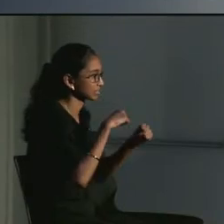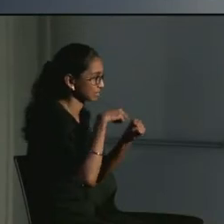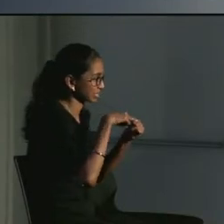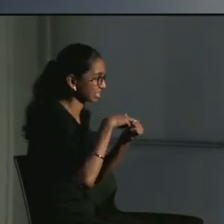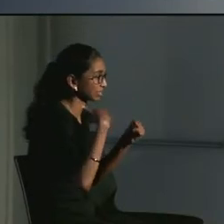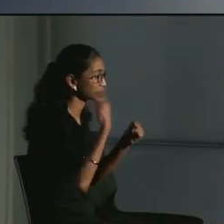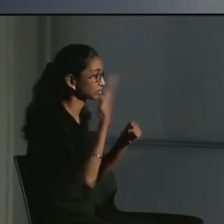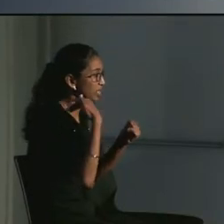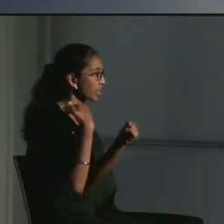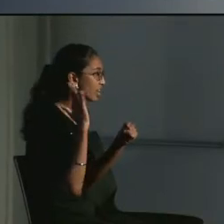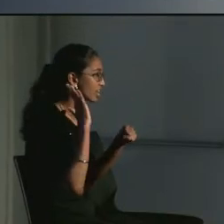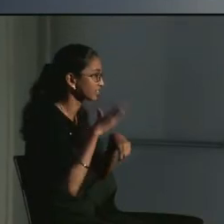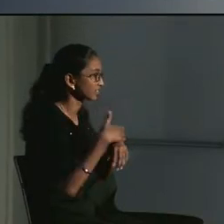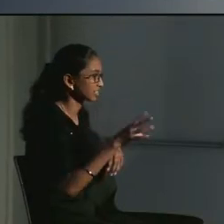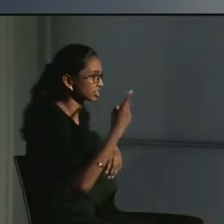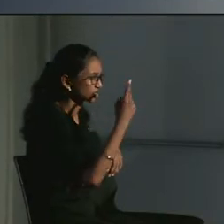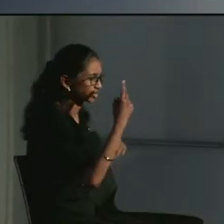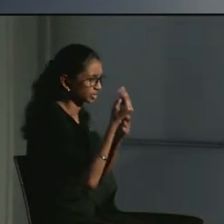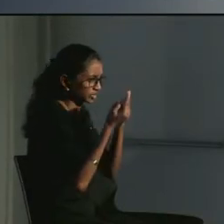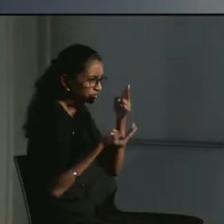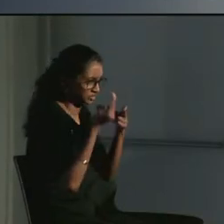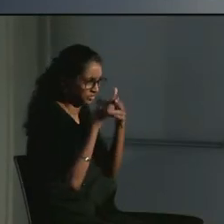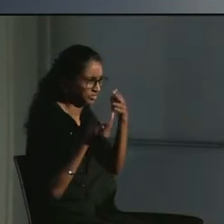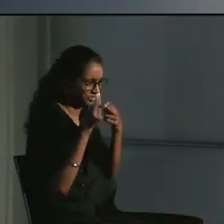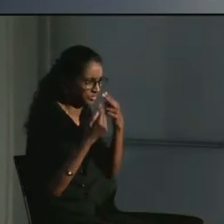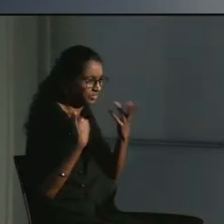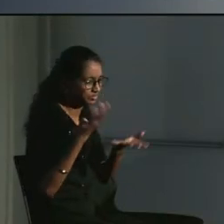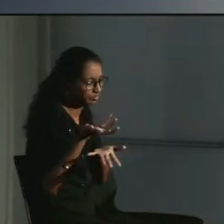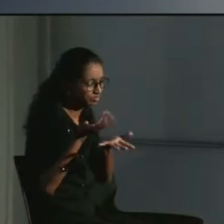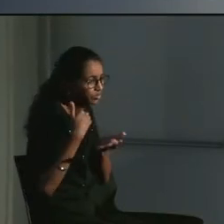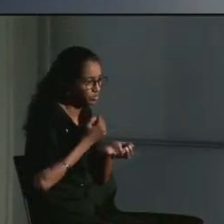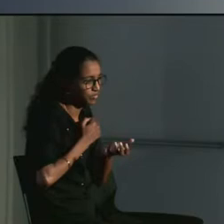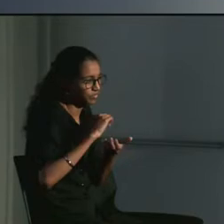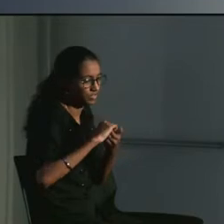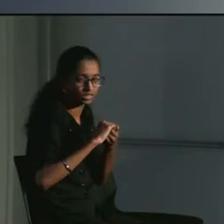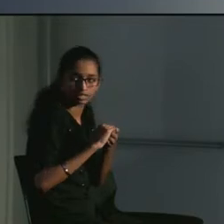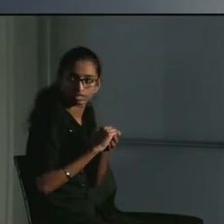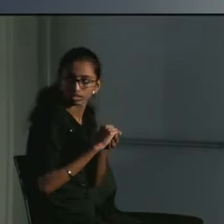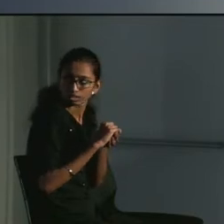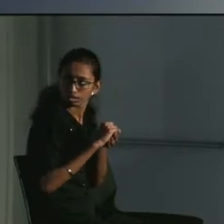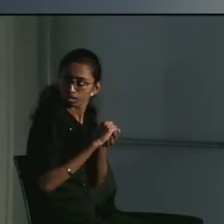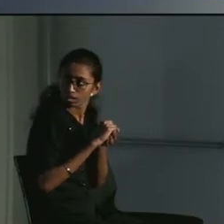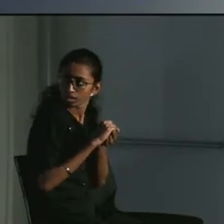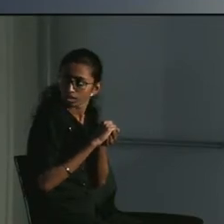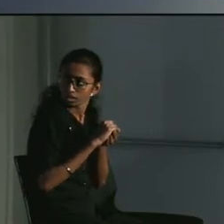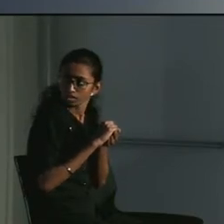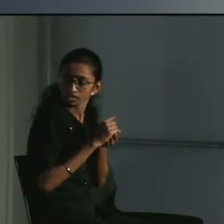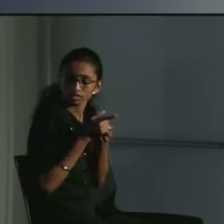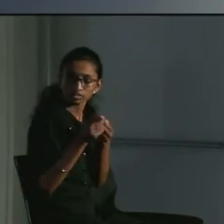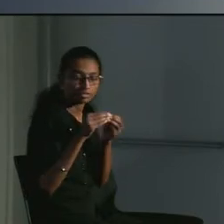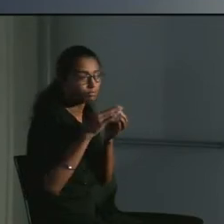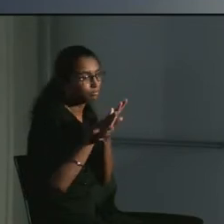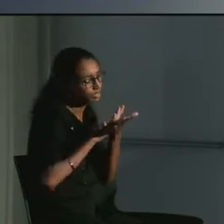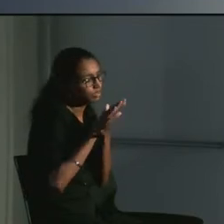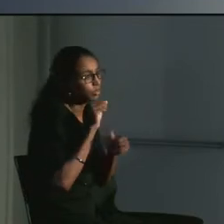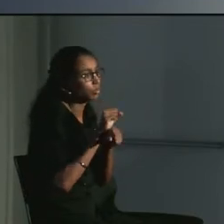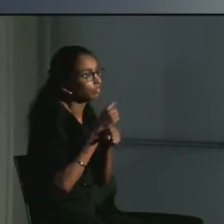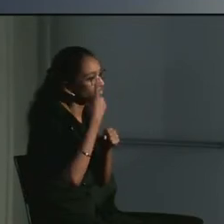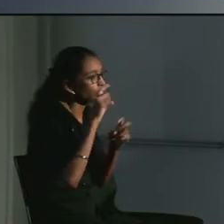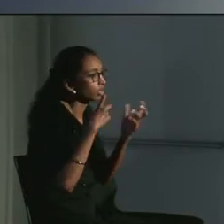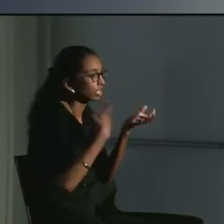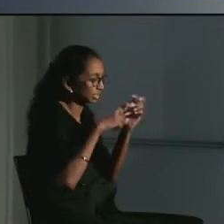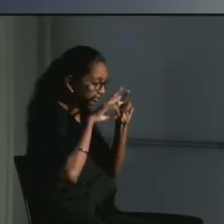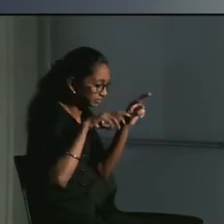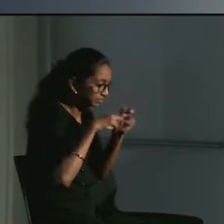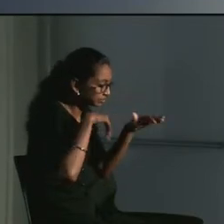I just heard about through a long conversation with me and someone who are my friends, who they basically worked on a research on public spaces